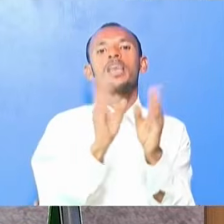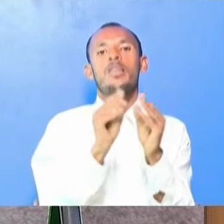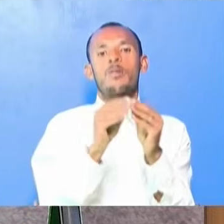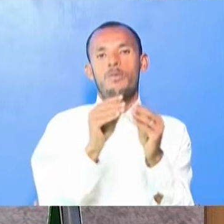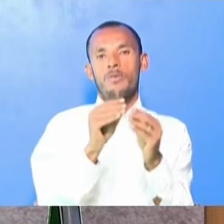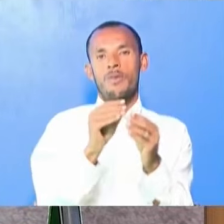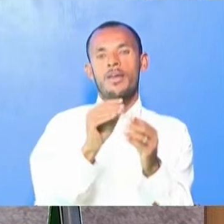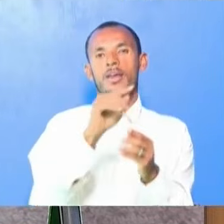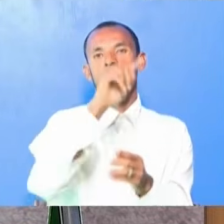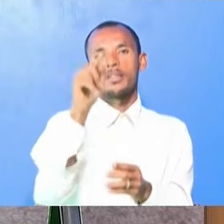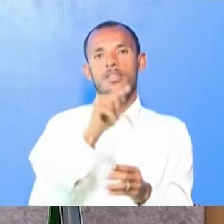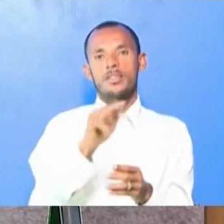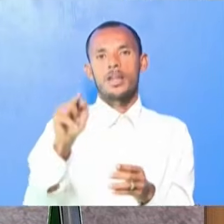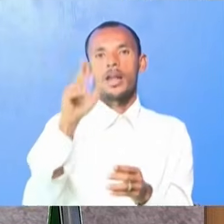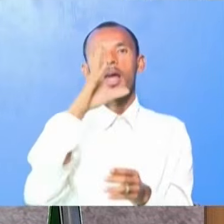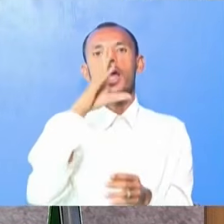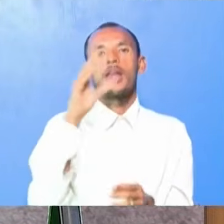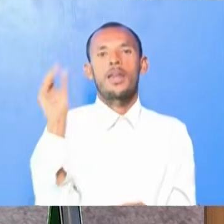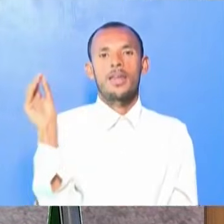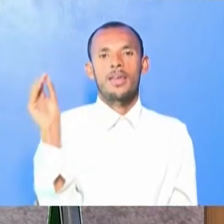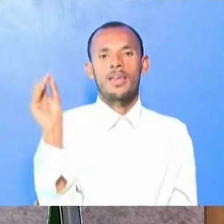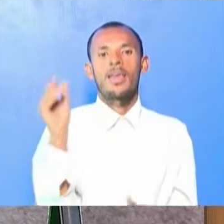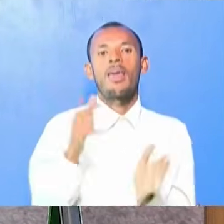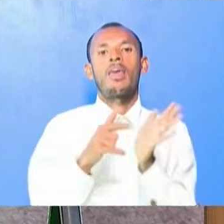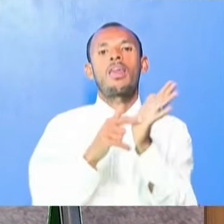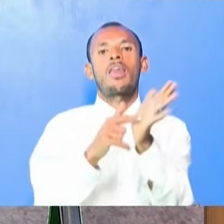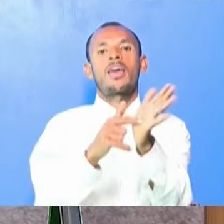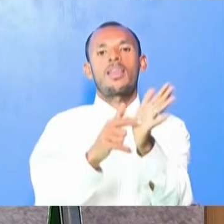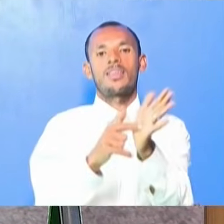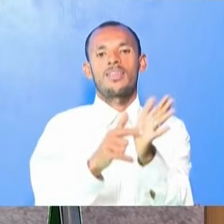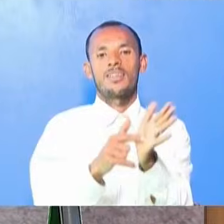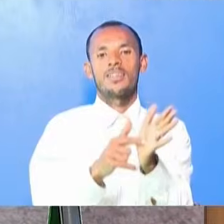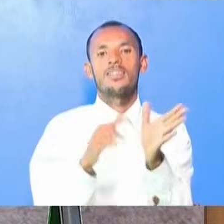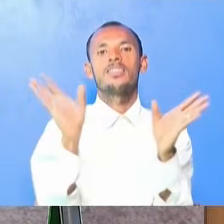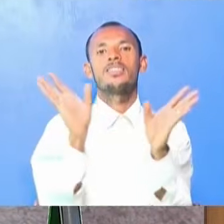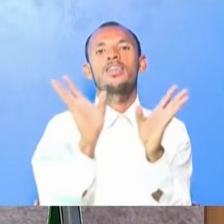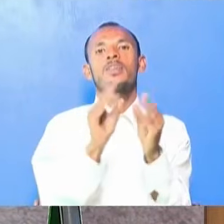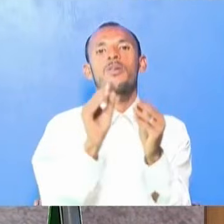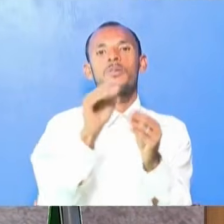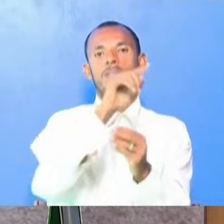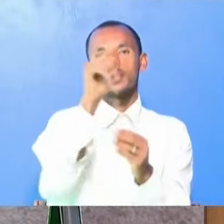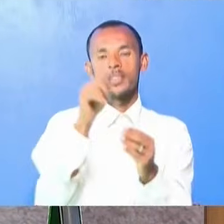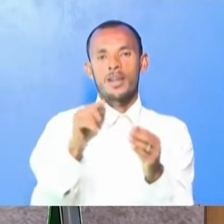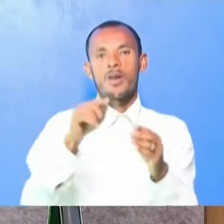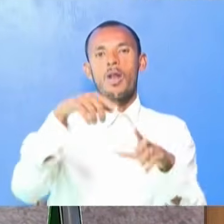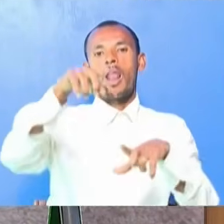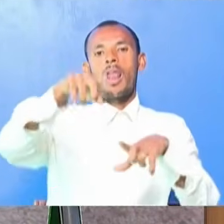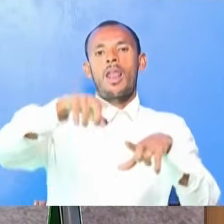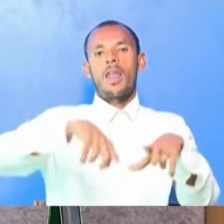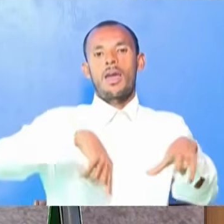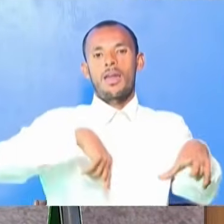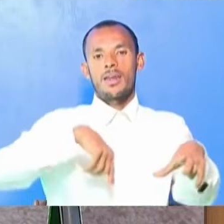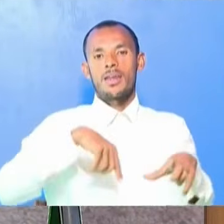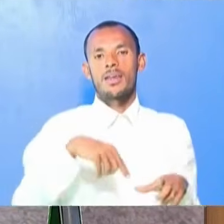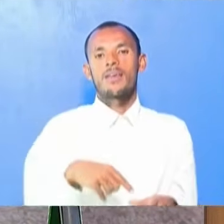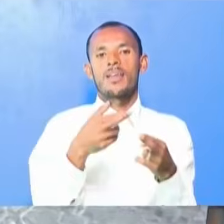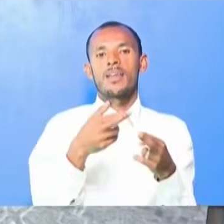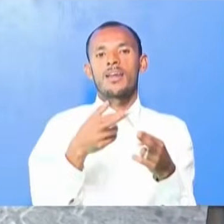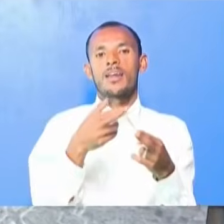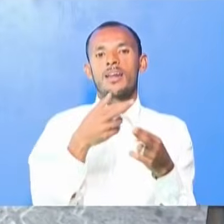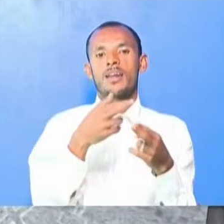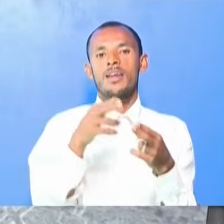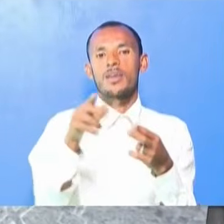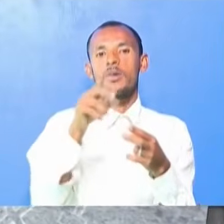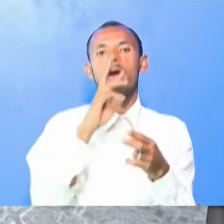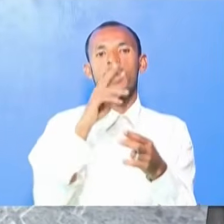integers and indicates the set of integers on number line. And finally, you